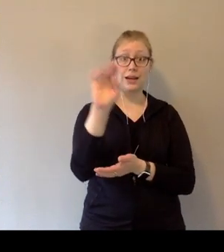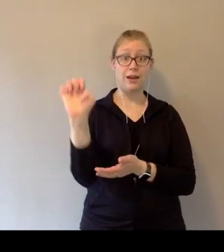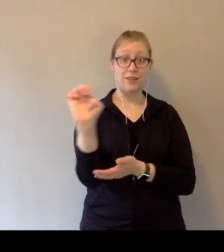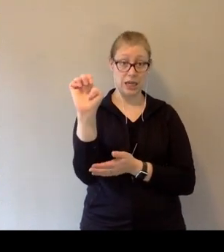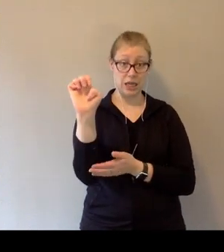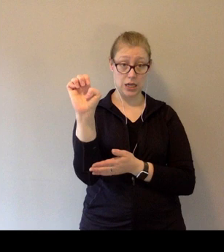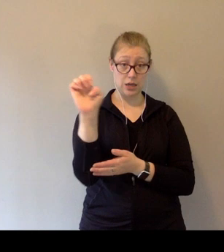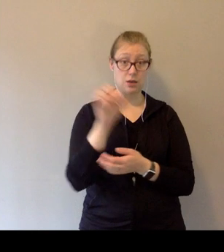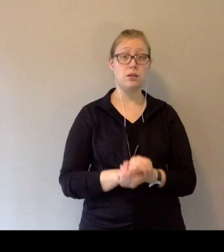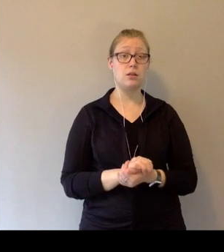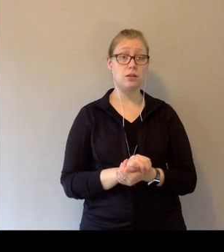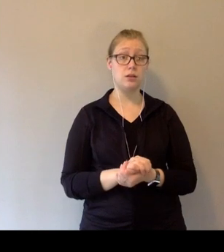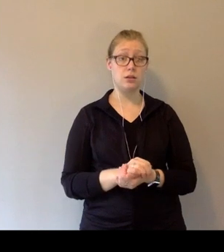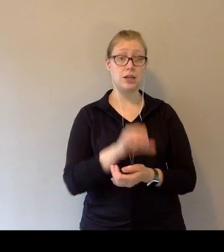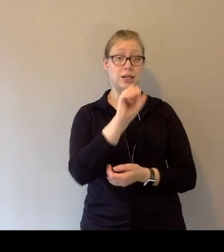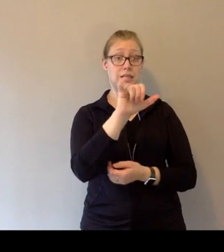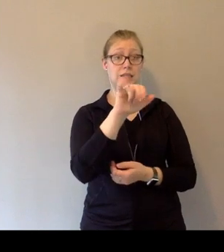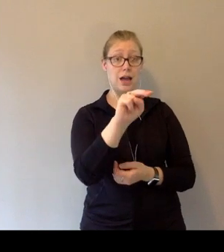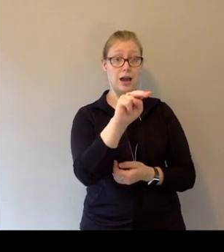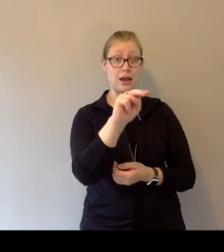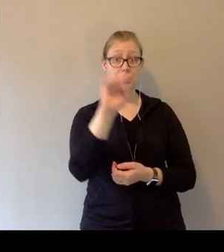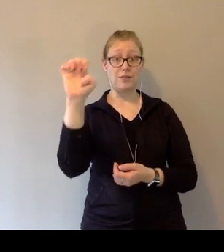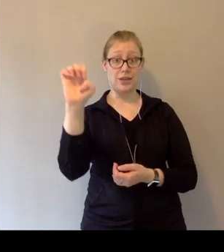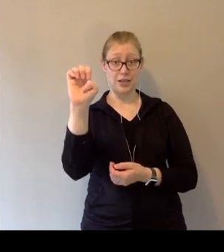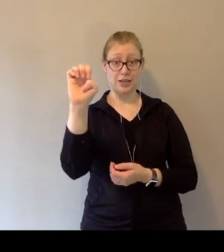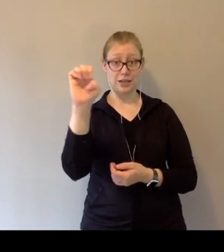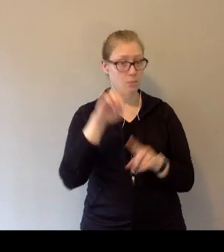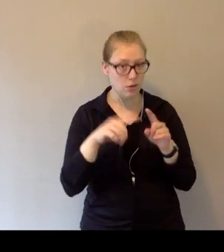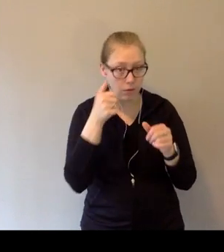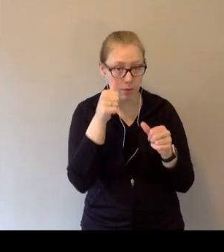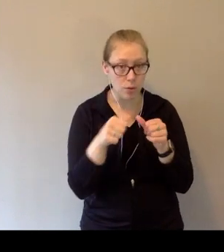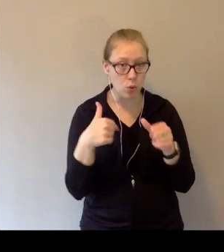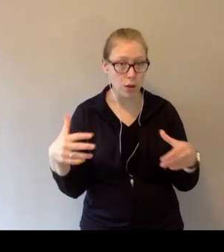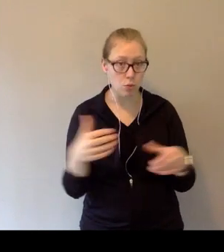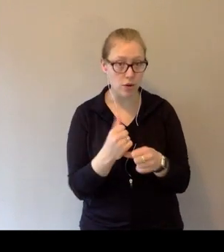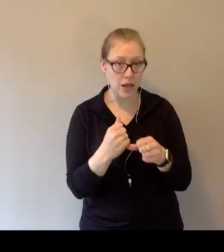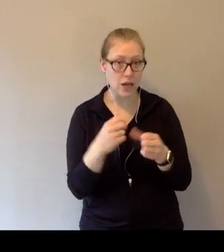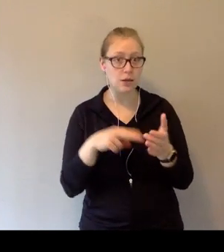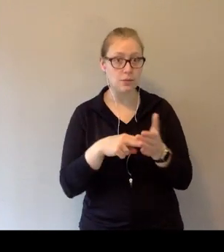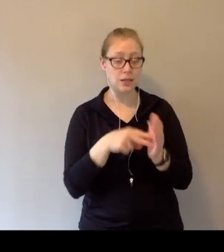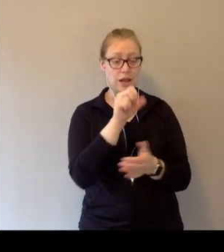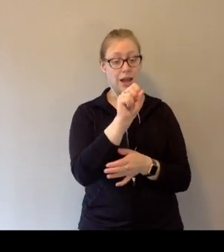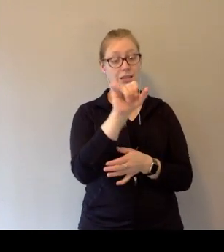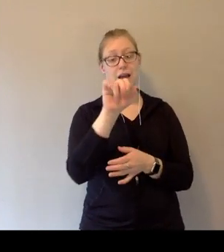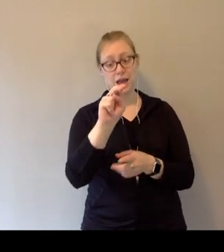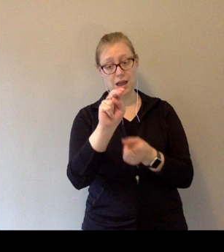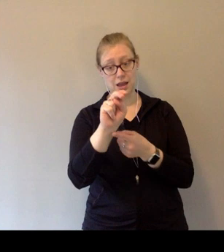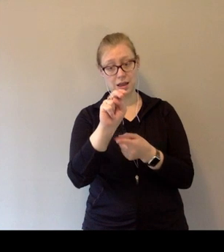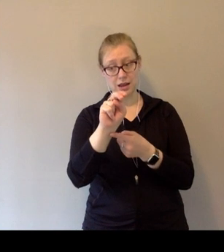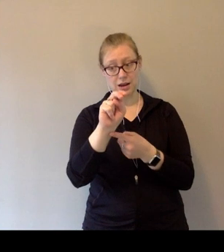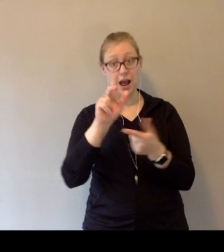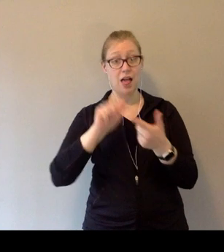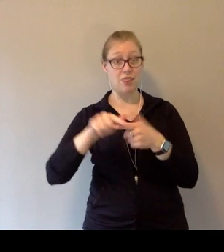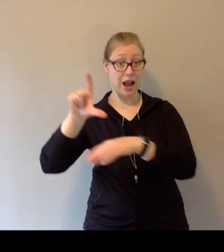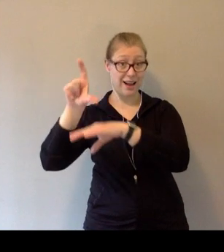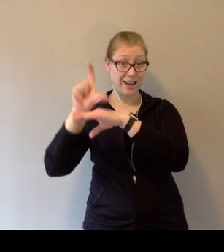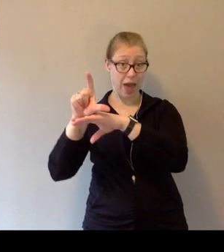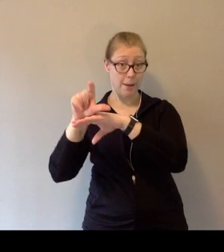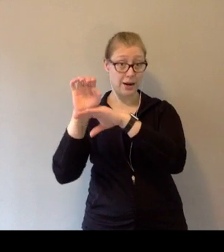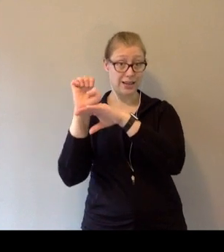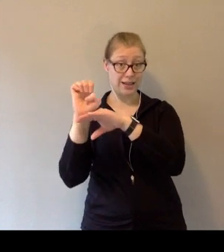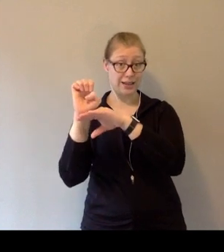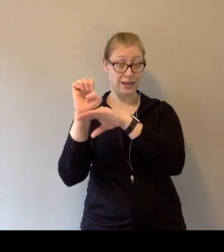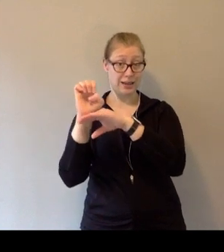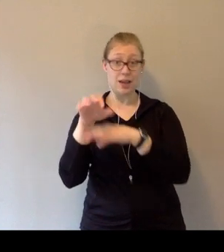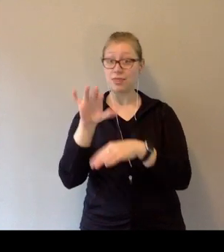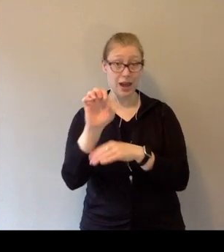sine, but I don't write the E because we abbreviate it. So I'd write S-I-N with a capital E. And that E is